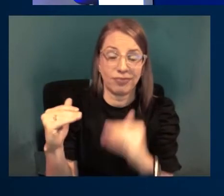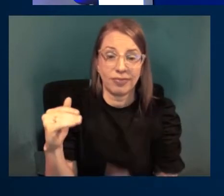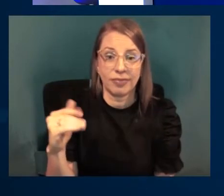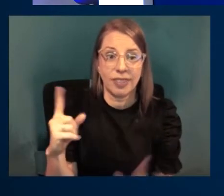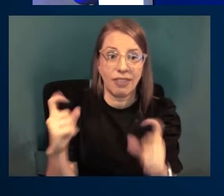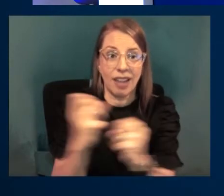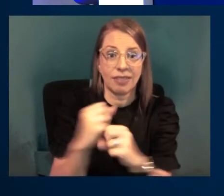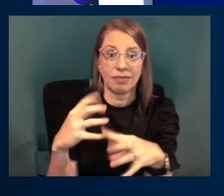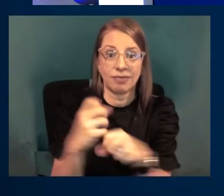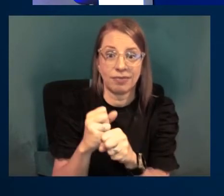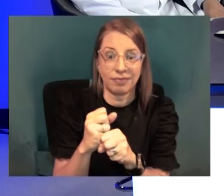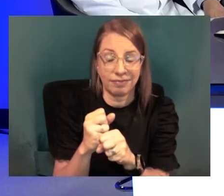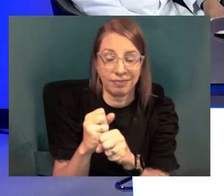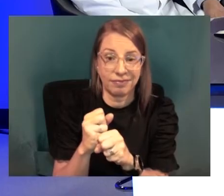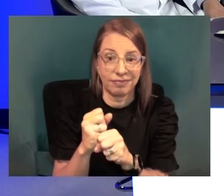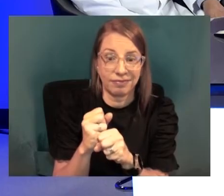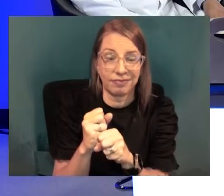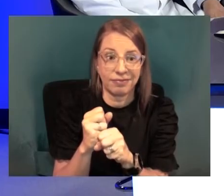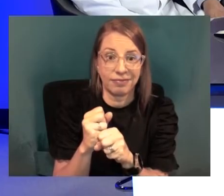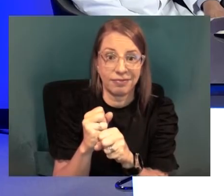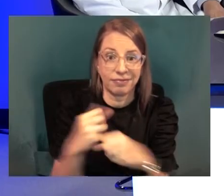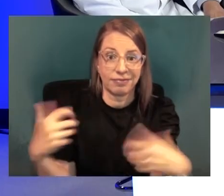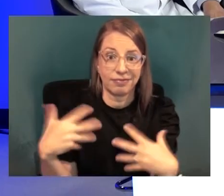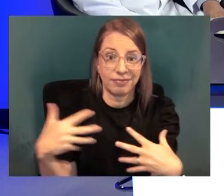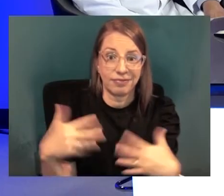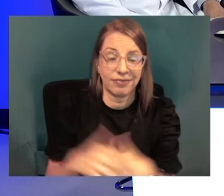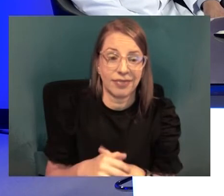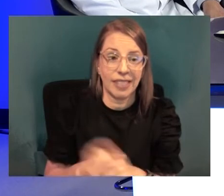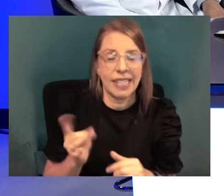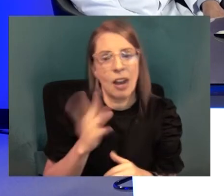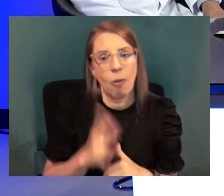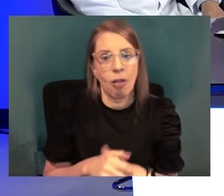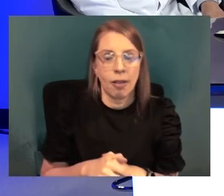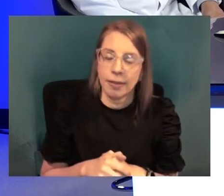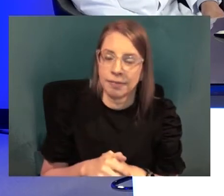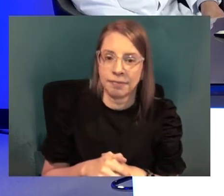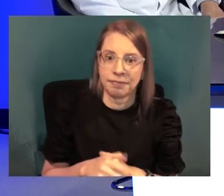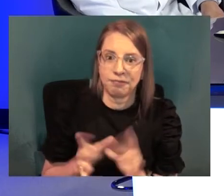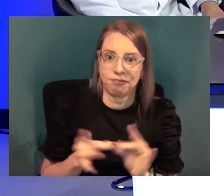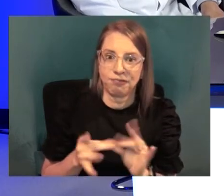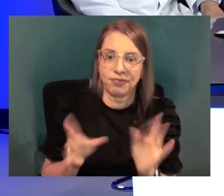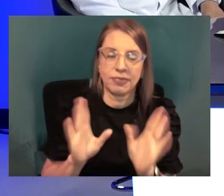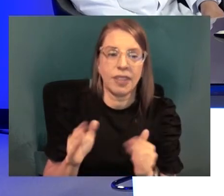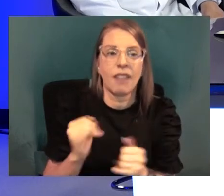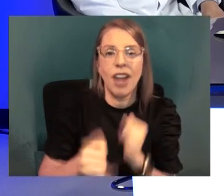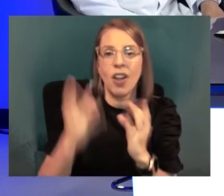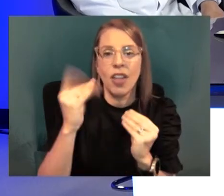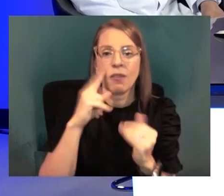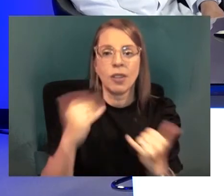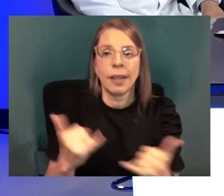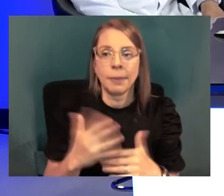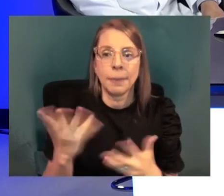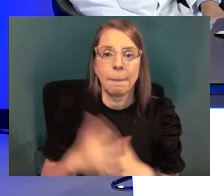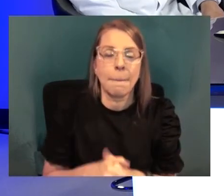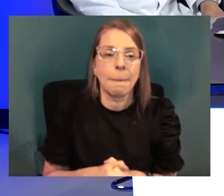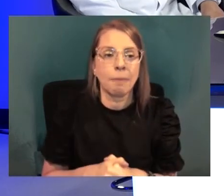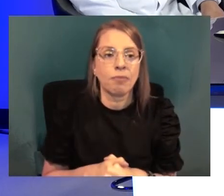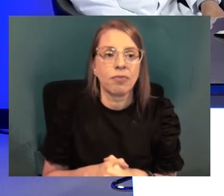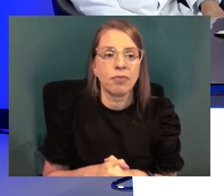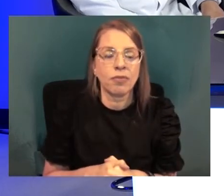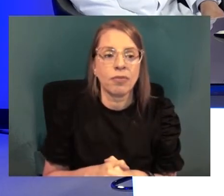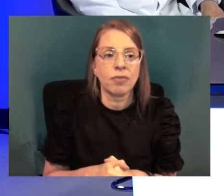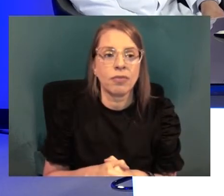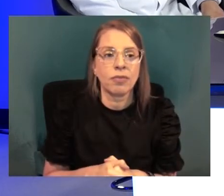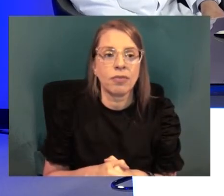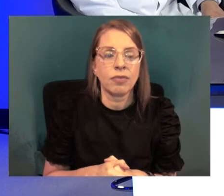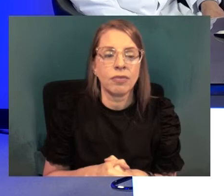quietful. That was terrible. Final thoughts for today. No, and happy Independence Day. I know that